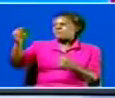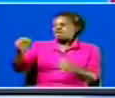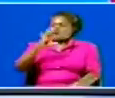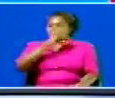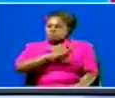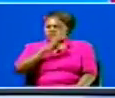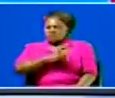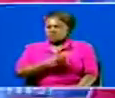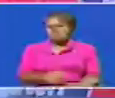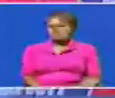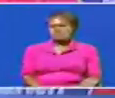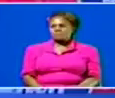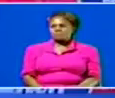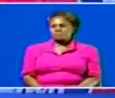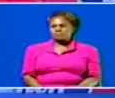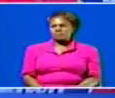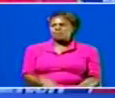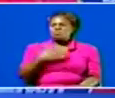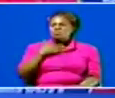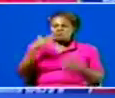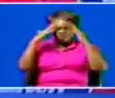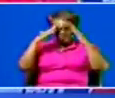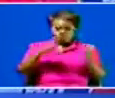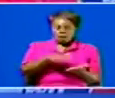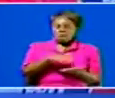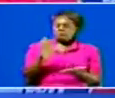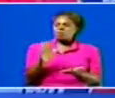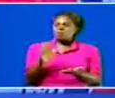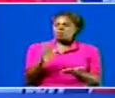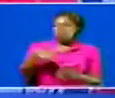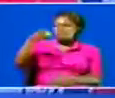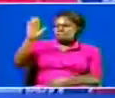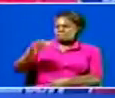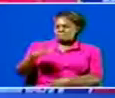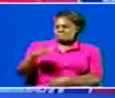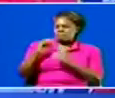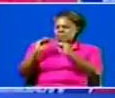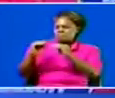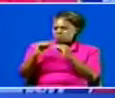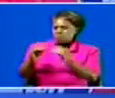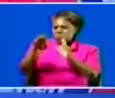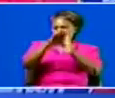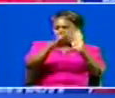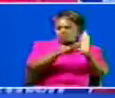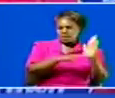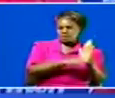profit. We would like to focus a lot on training programs. We want to upscale